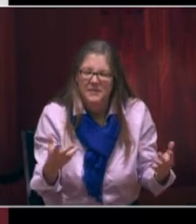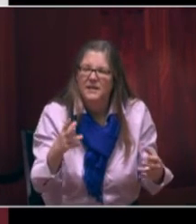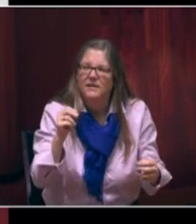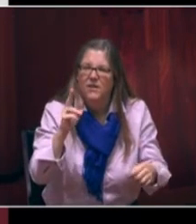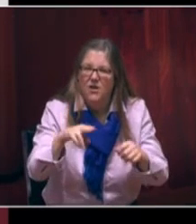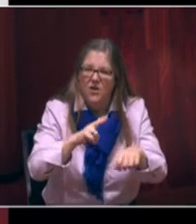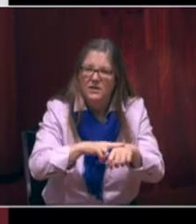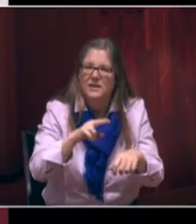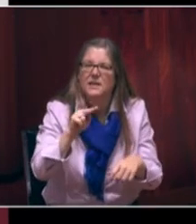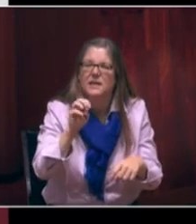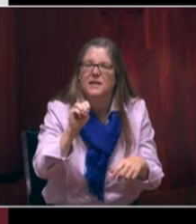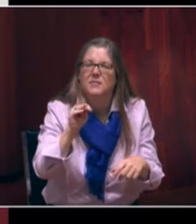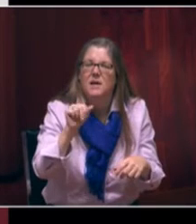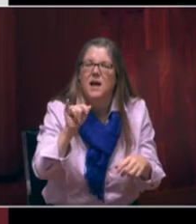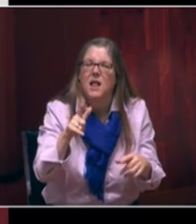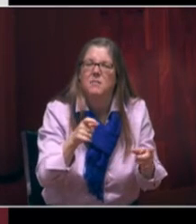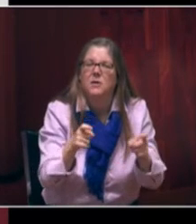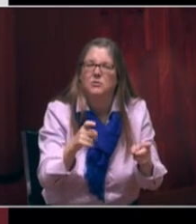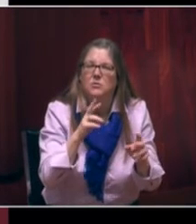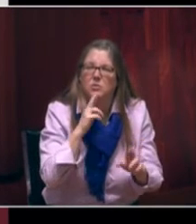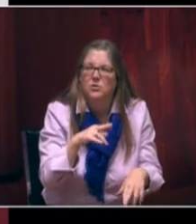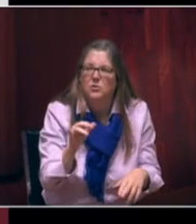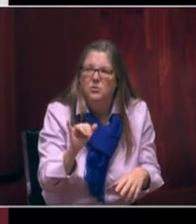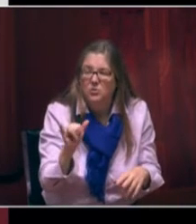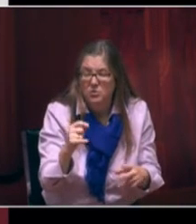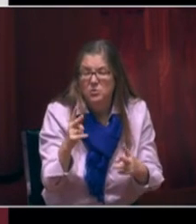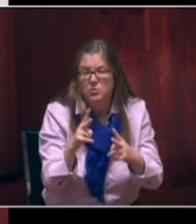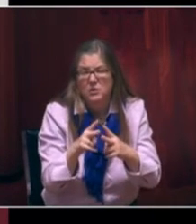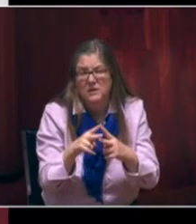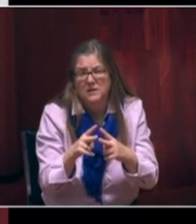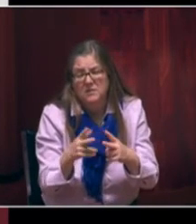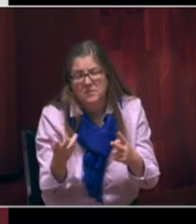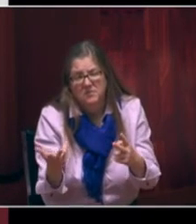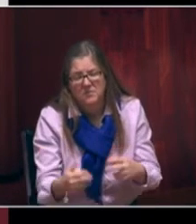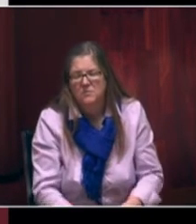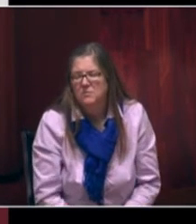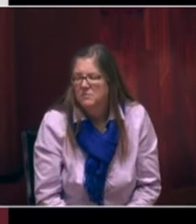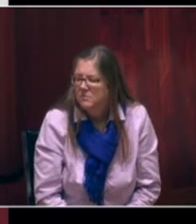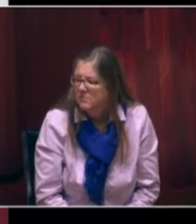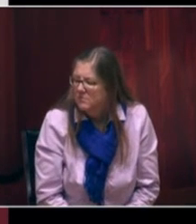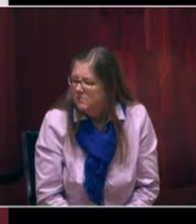email management report as well. So those are two things there.